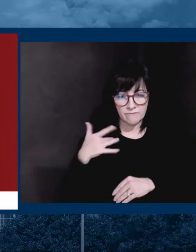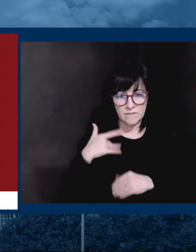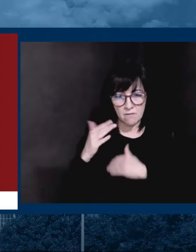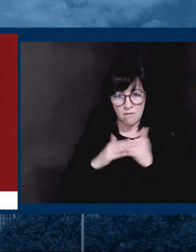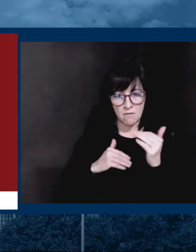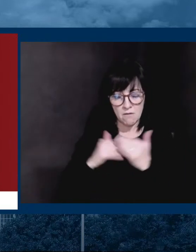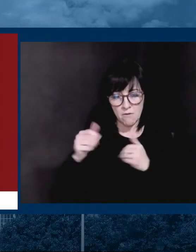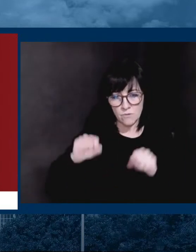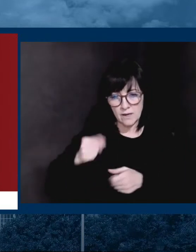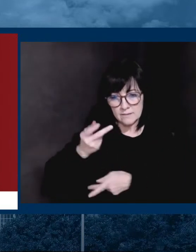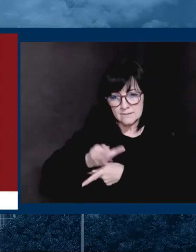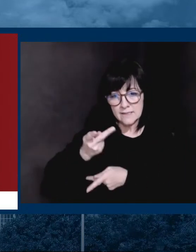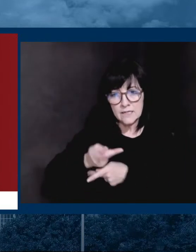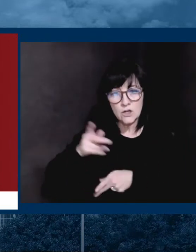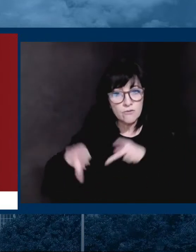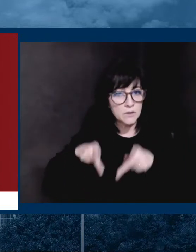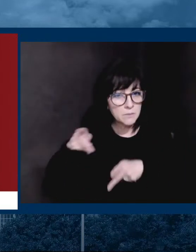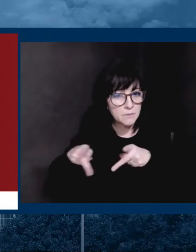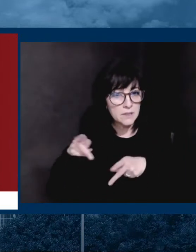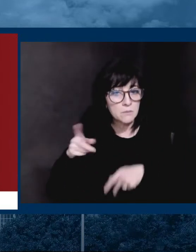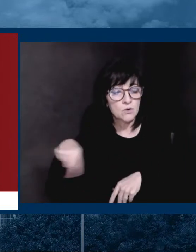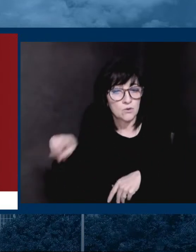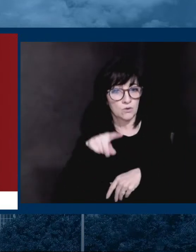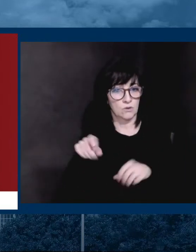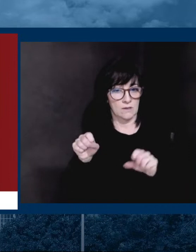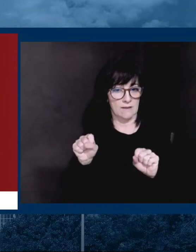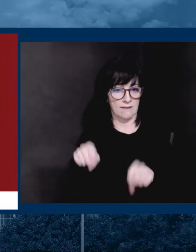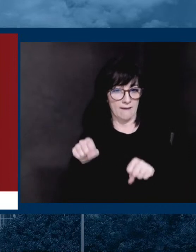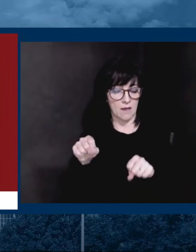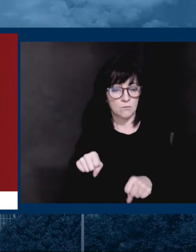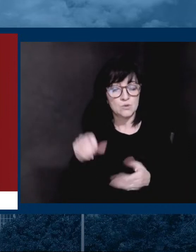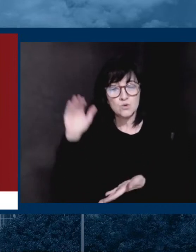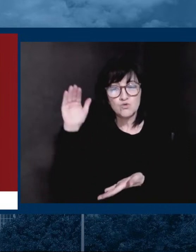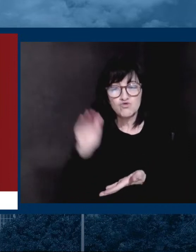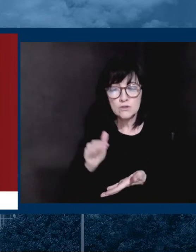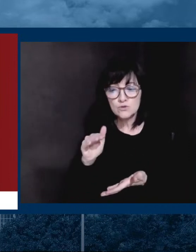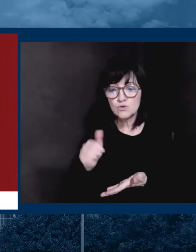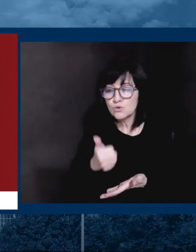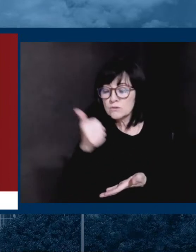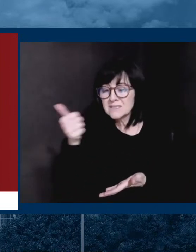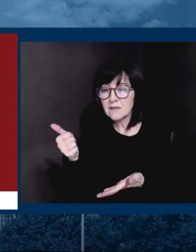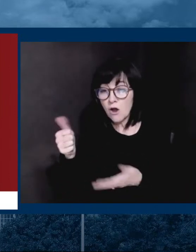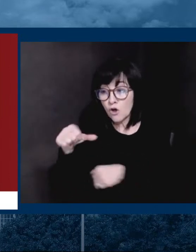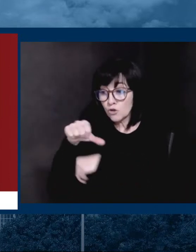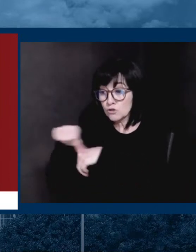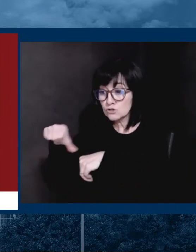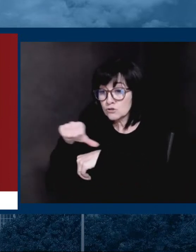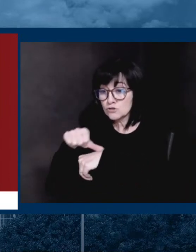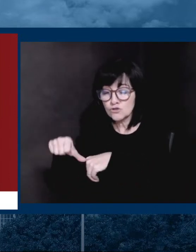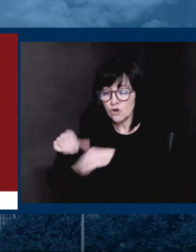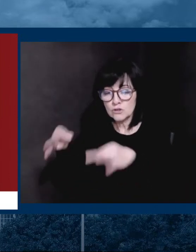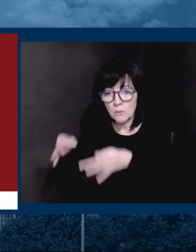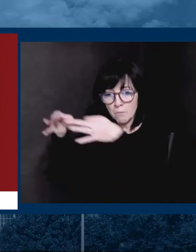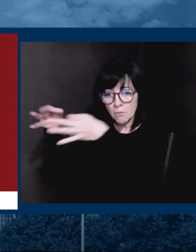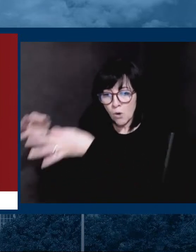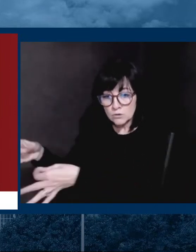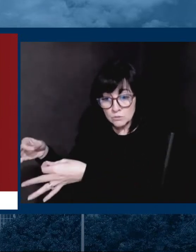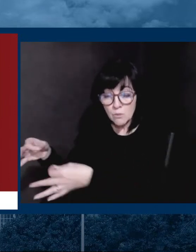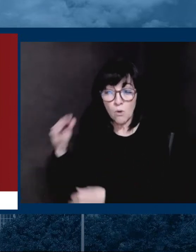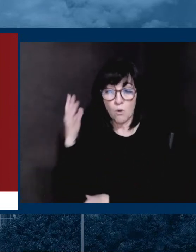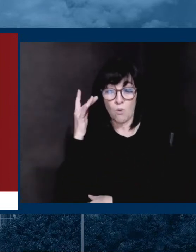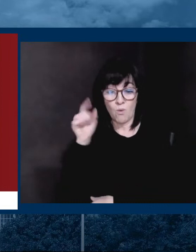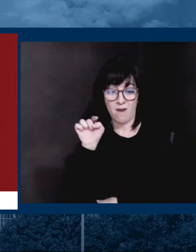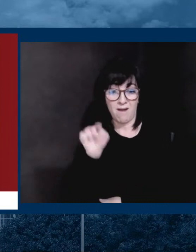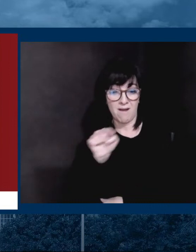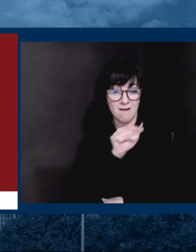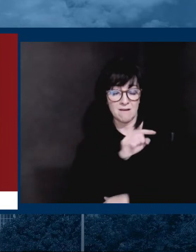hospitals. They've been able to reduce elective surgeries and other procedures to make room for those that are coming into the